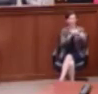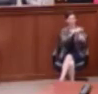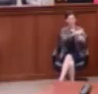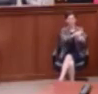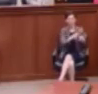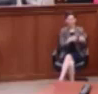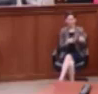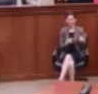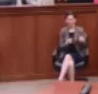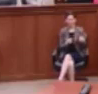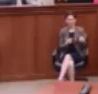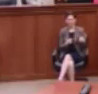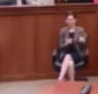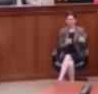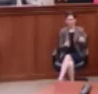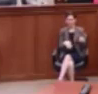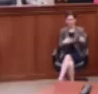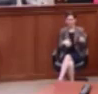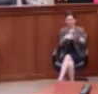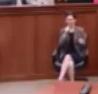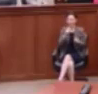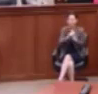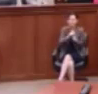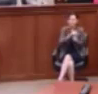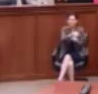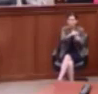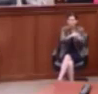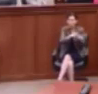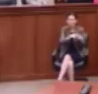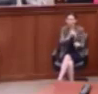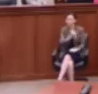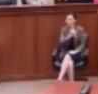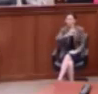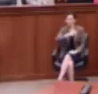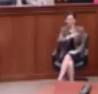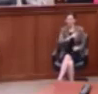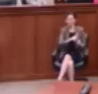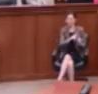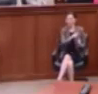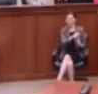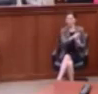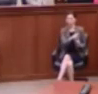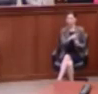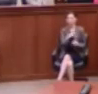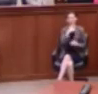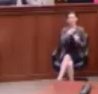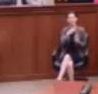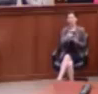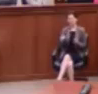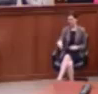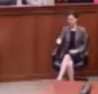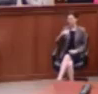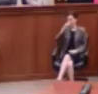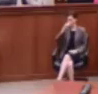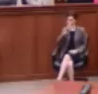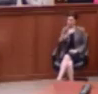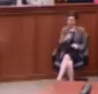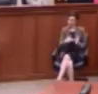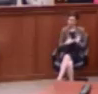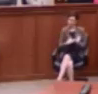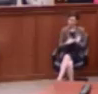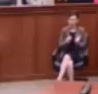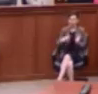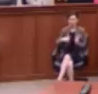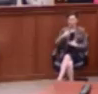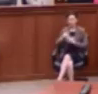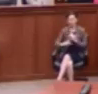that, and I don't mean to pick on the wording you used there, Ms. Smith, but relative to saying that I now have something for these kids. Well, the reality of this program should be